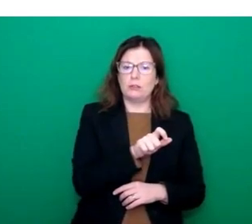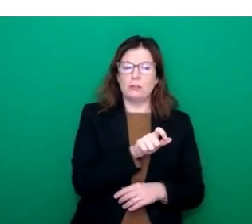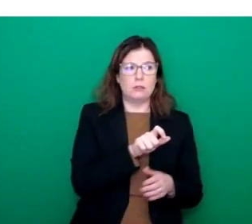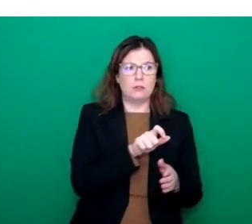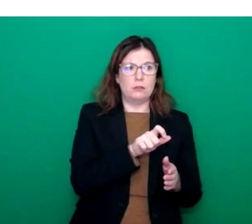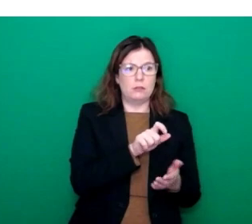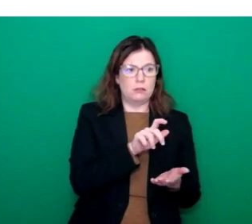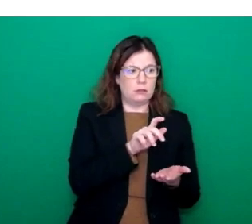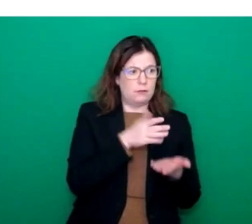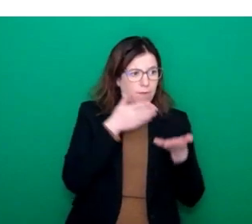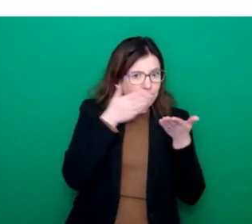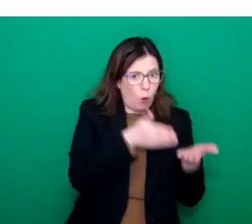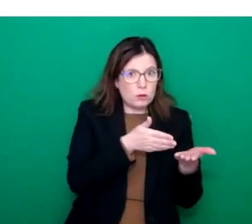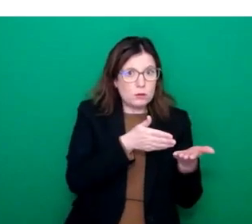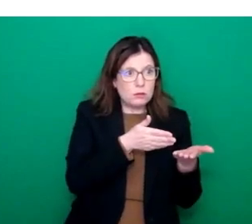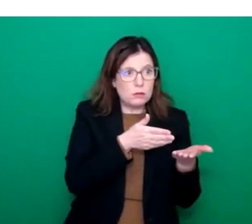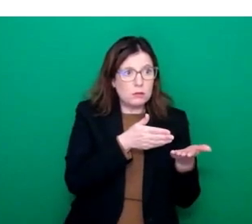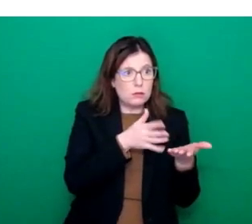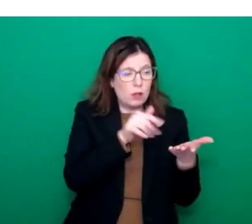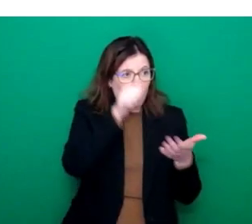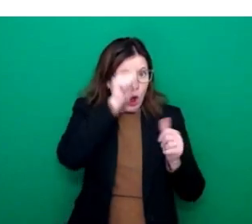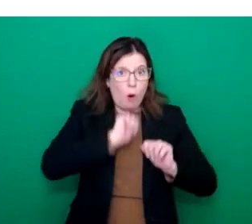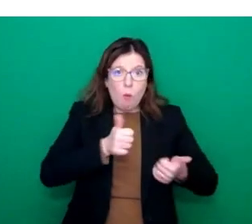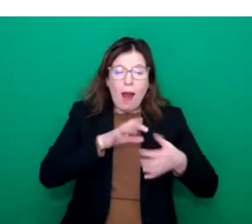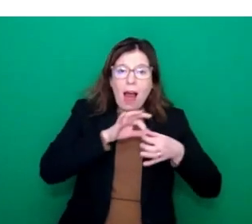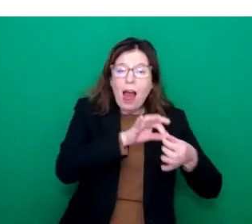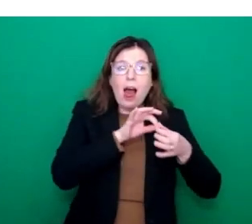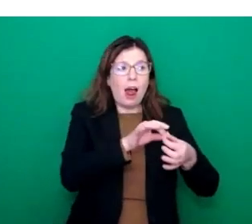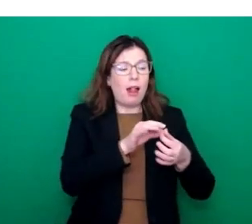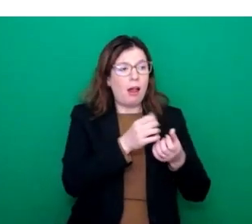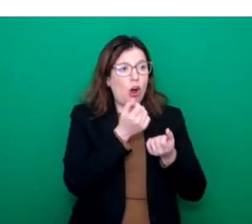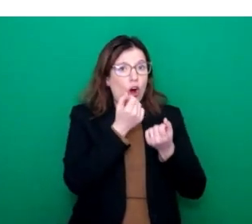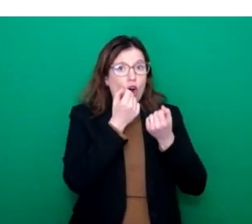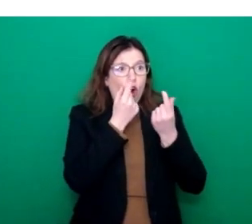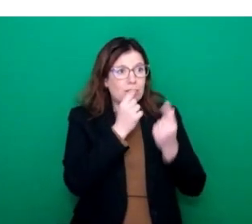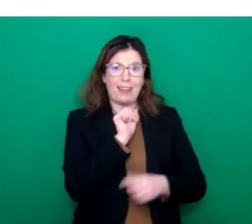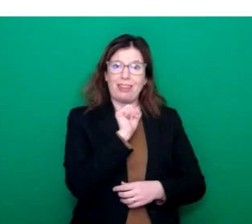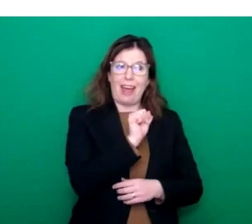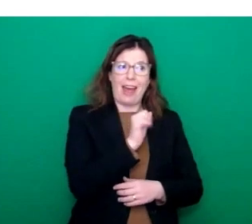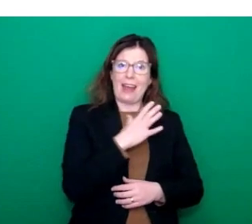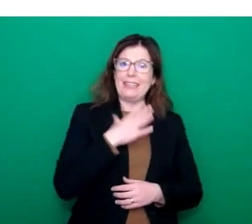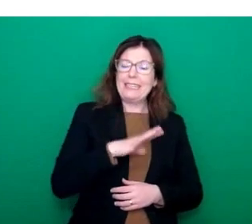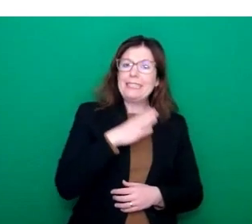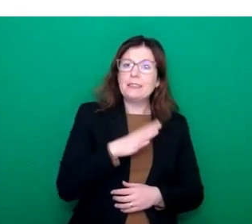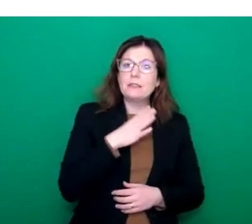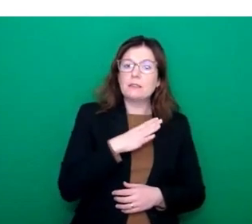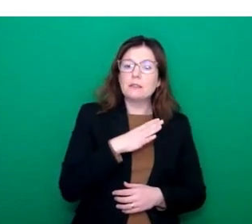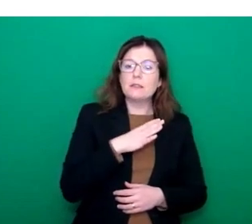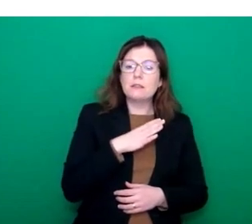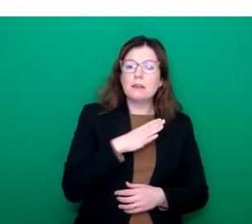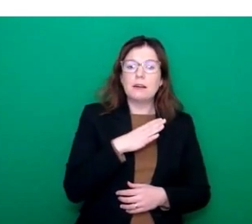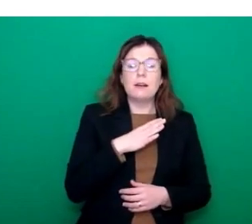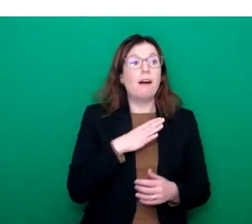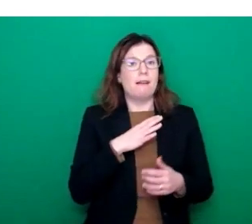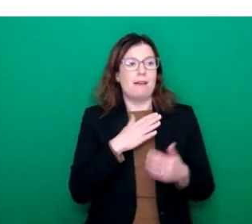system, gets to know the patient, build relationships, understand some of their needs, and then they can support the